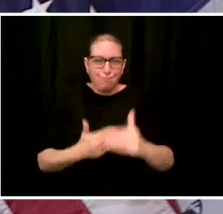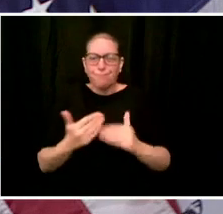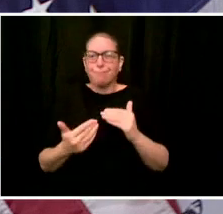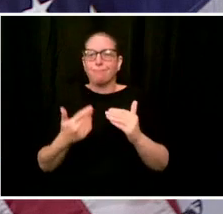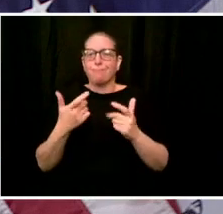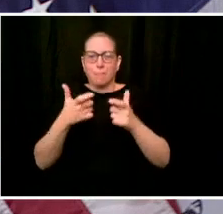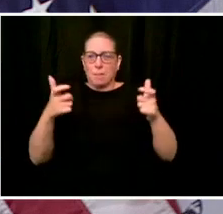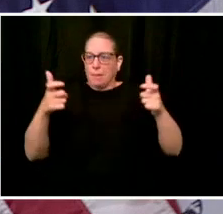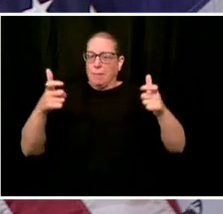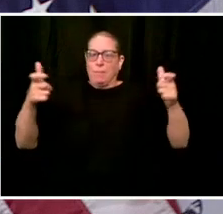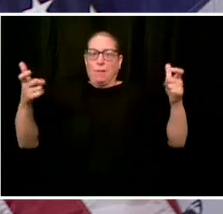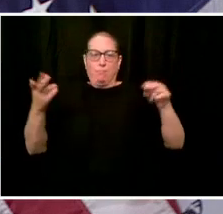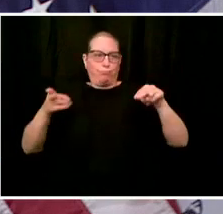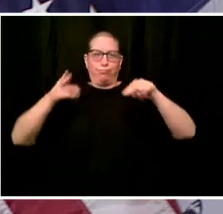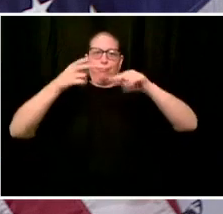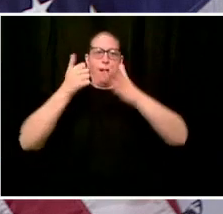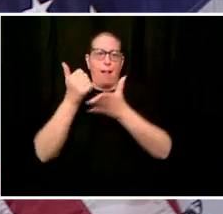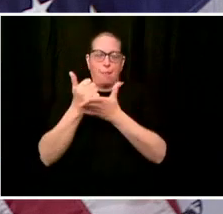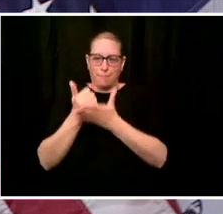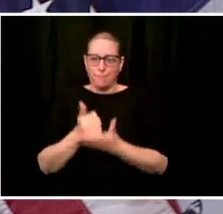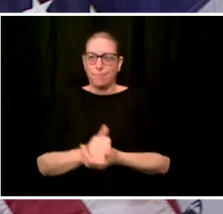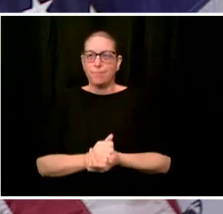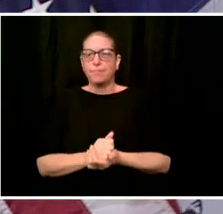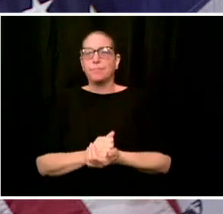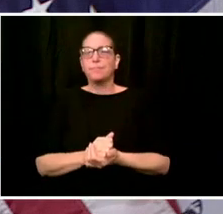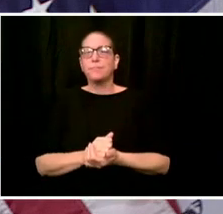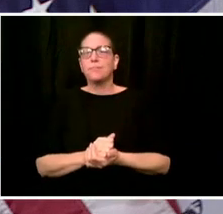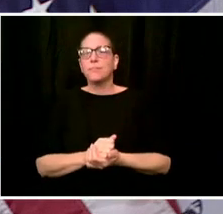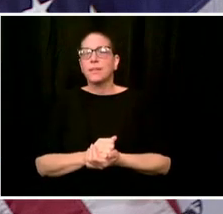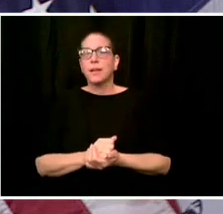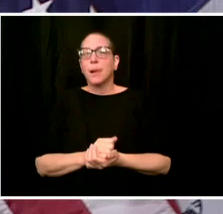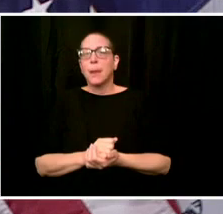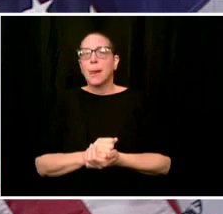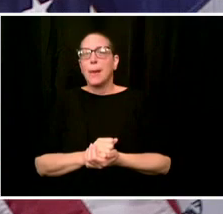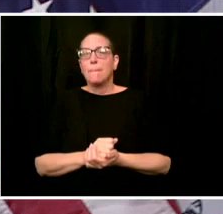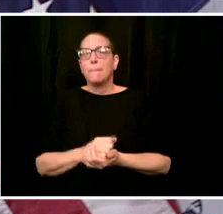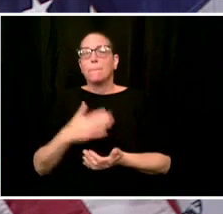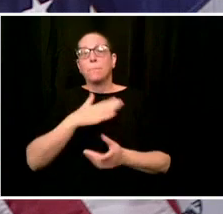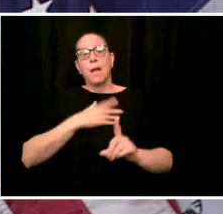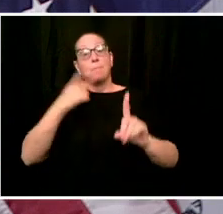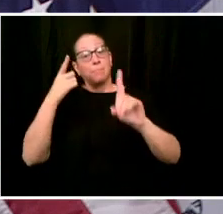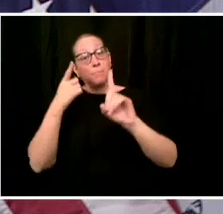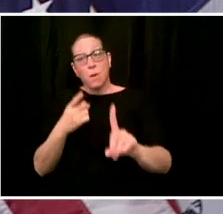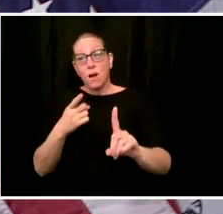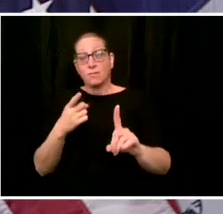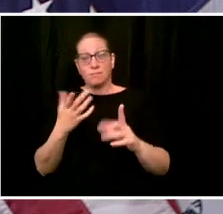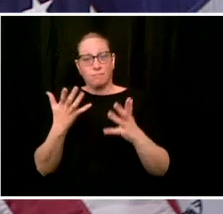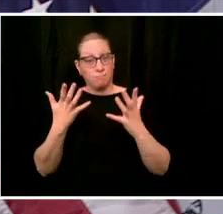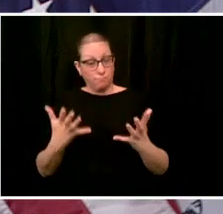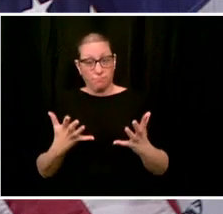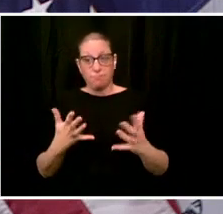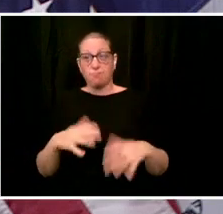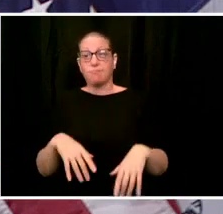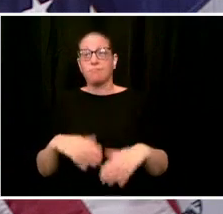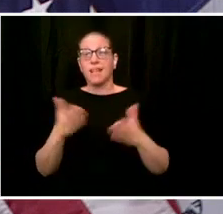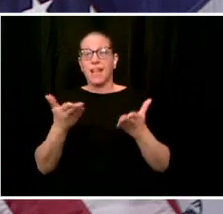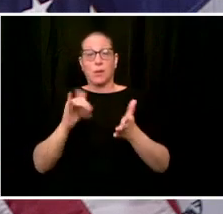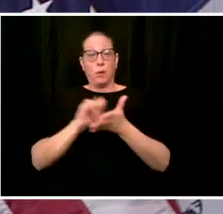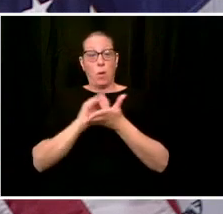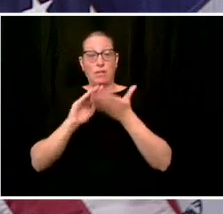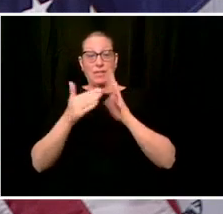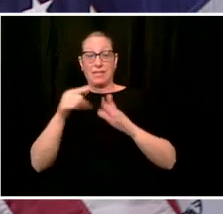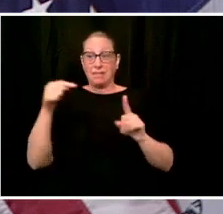ahead. So the fact is that the talent that exists in this city,